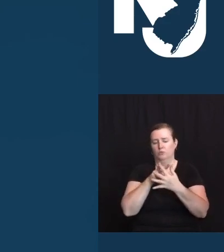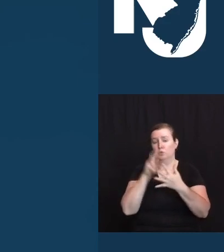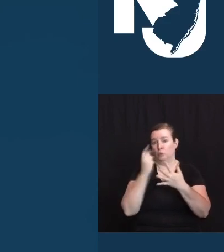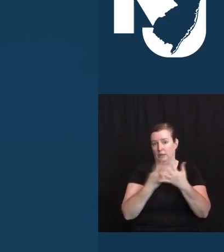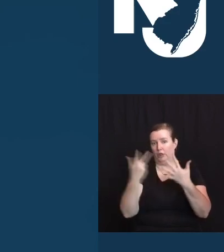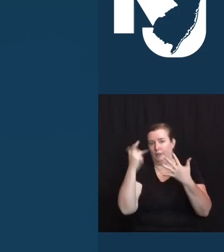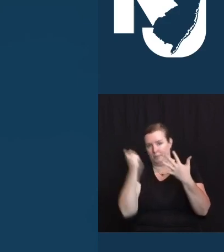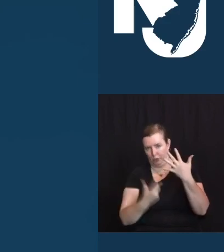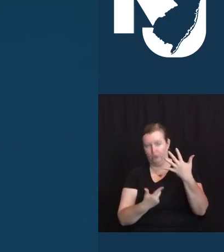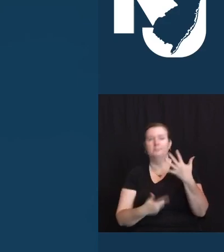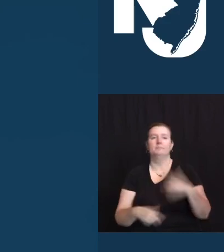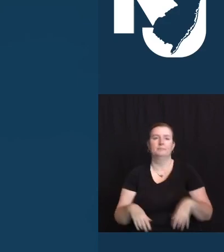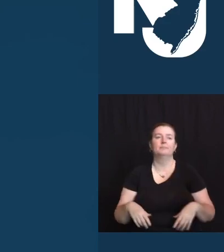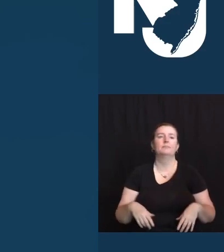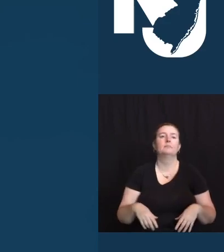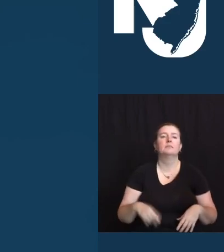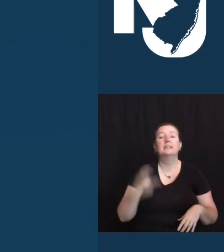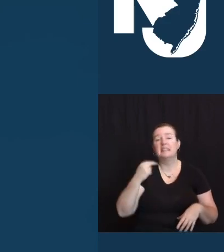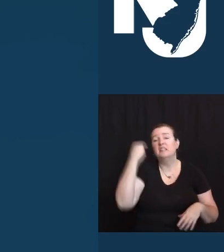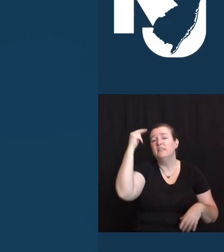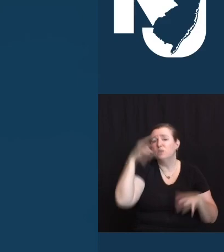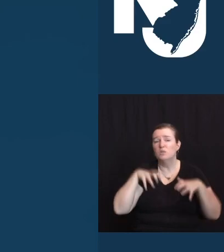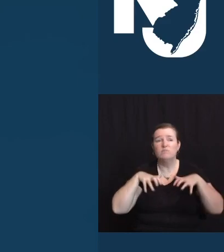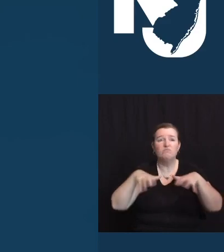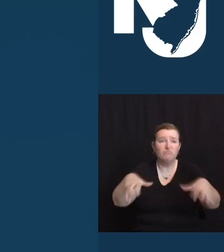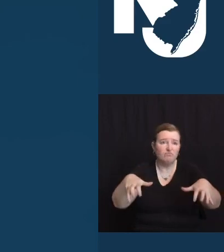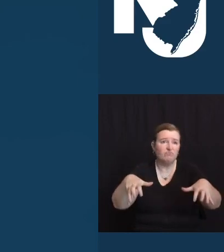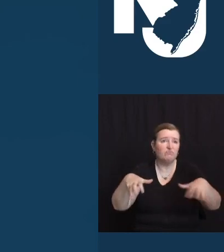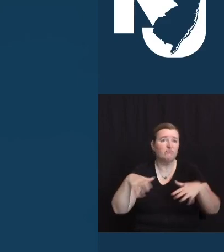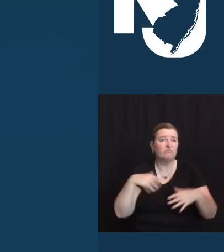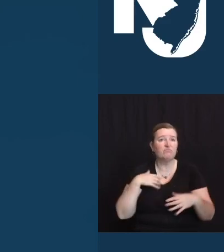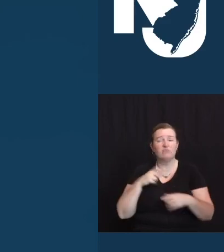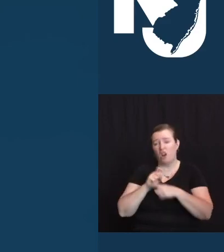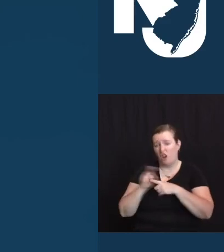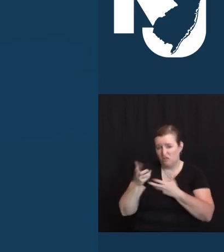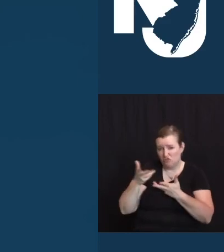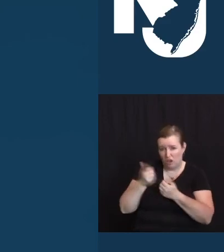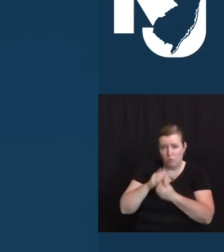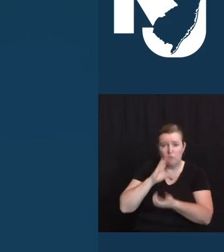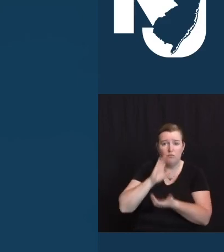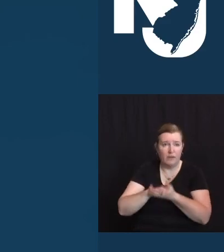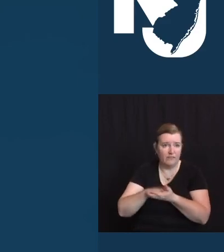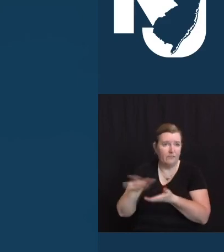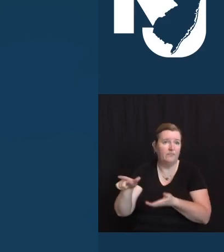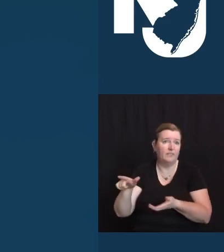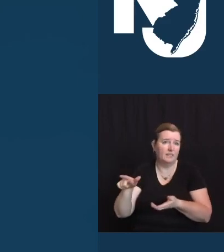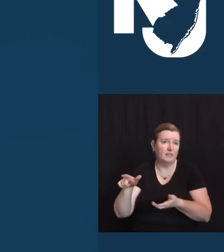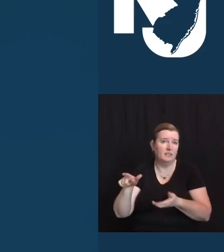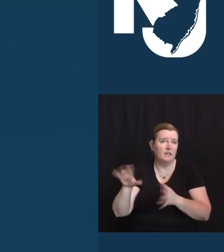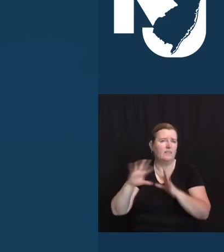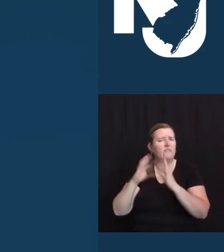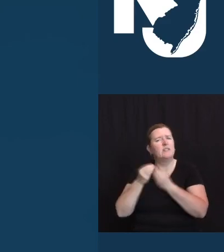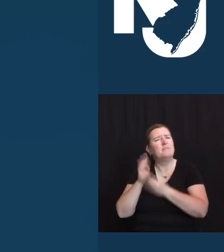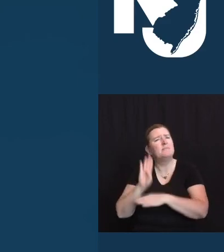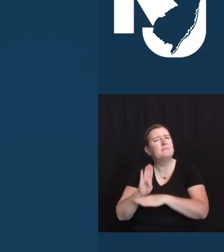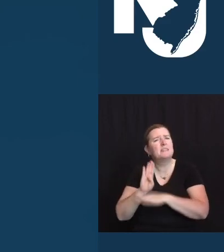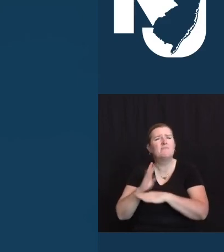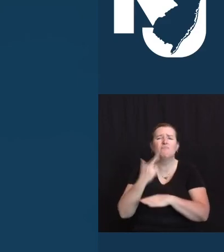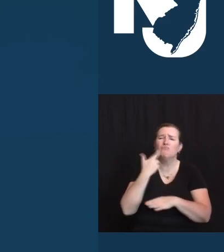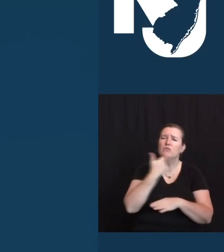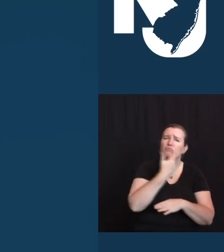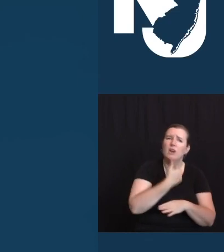long conversation, not just about Dave and his legacy and the restaurant and her daughters, but can you imagine the